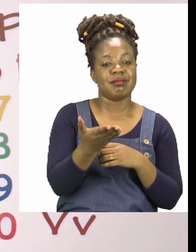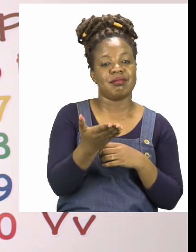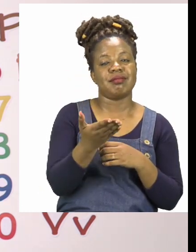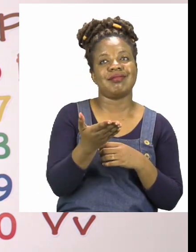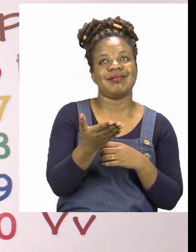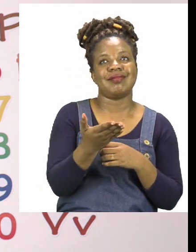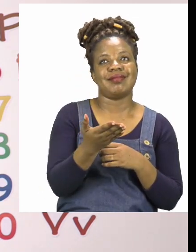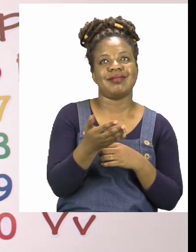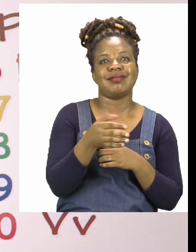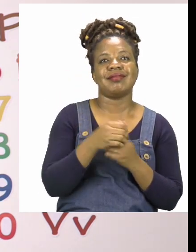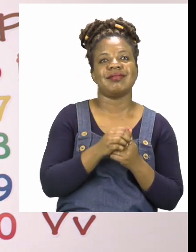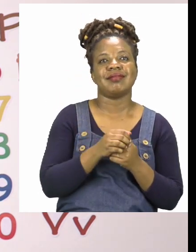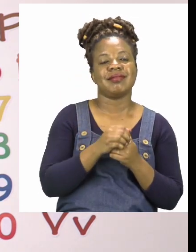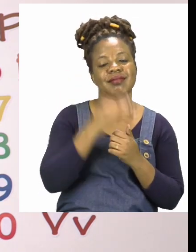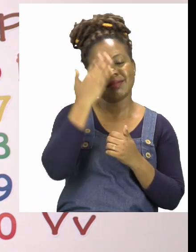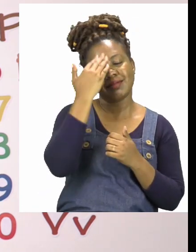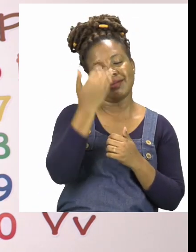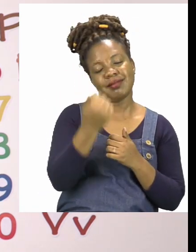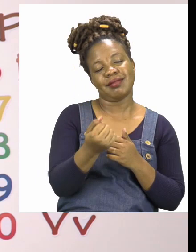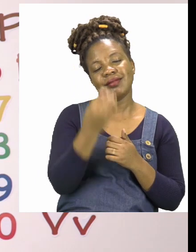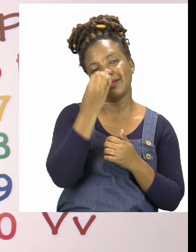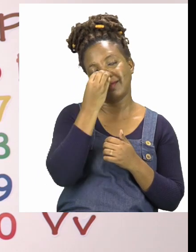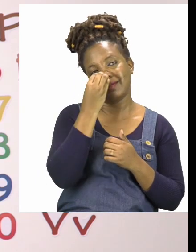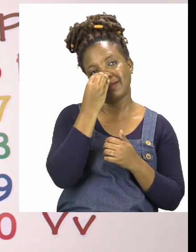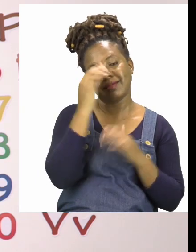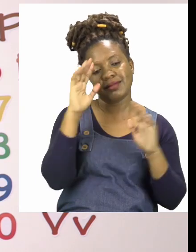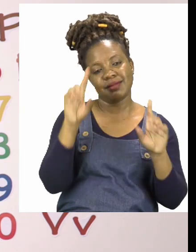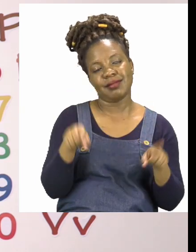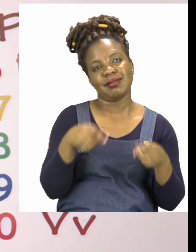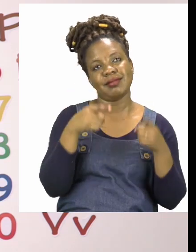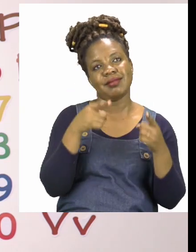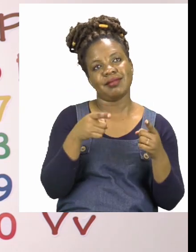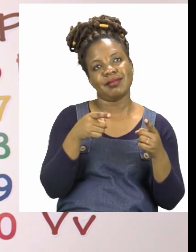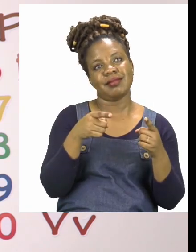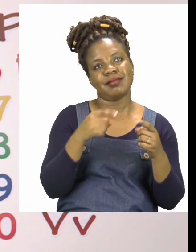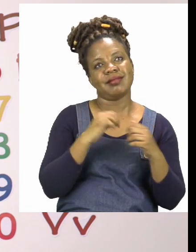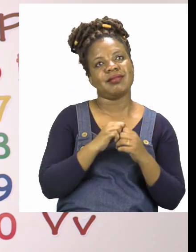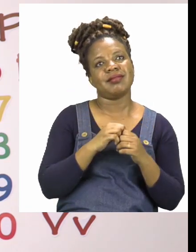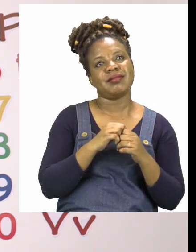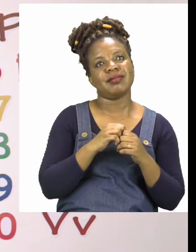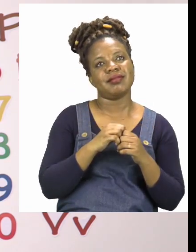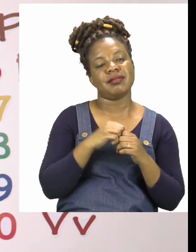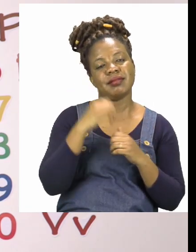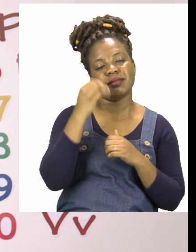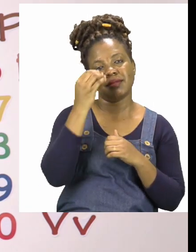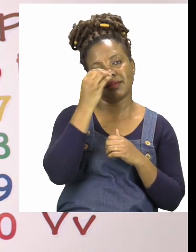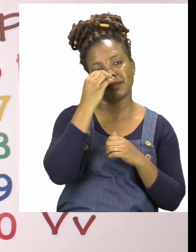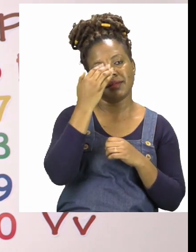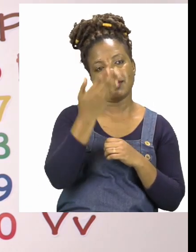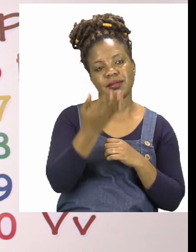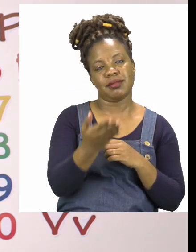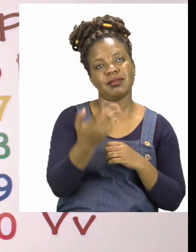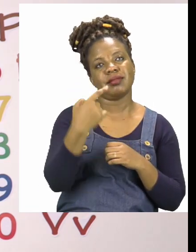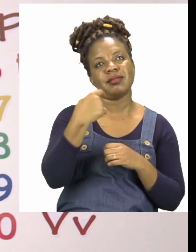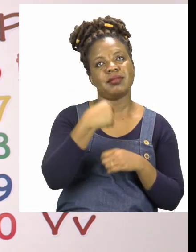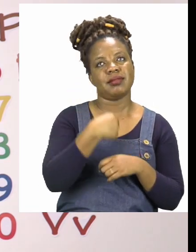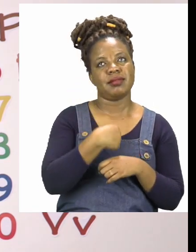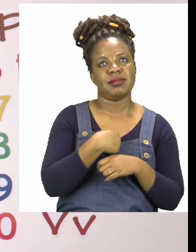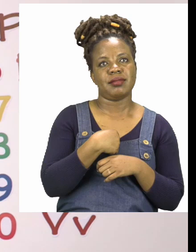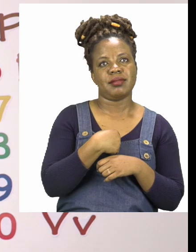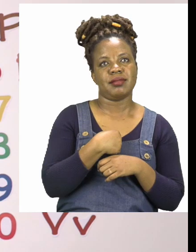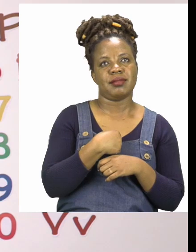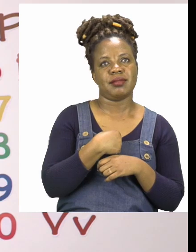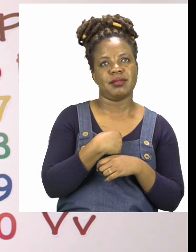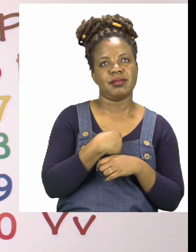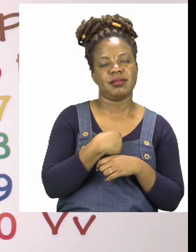Oh! Hello, Sashi. How are you? So, from Sashi and